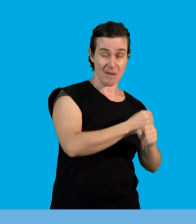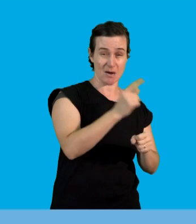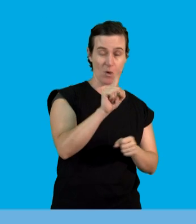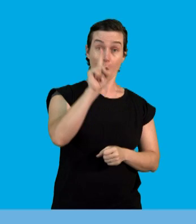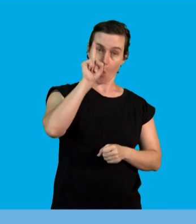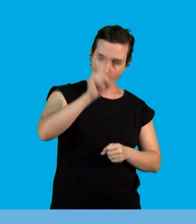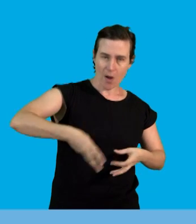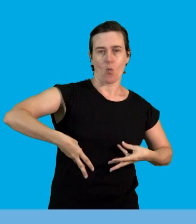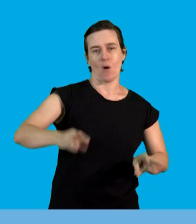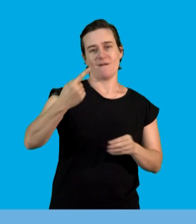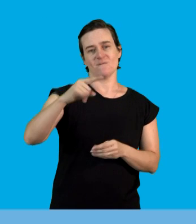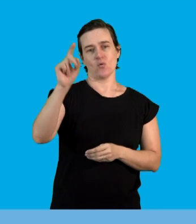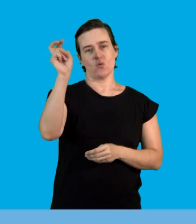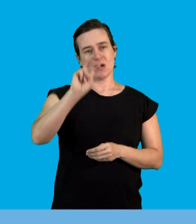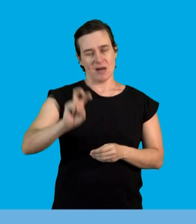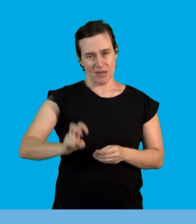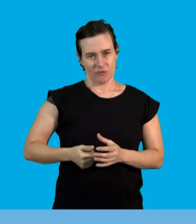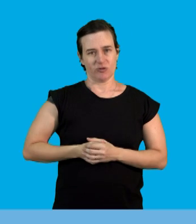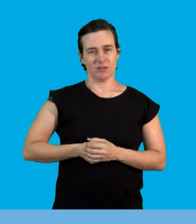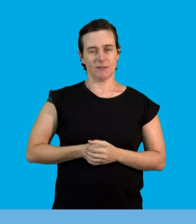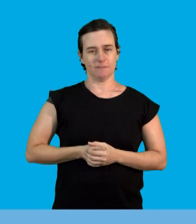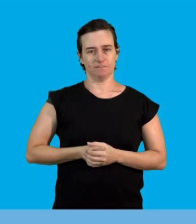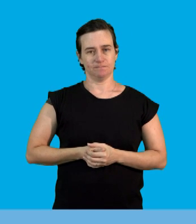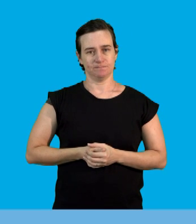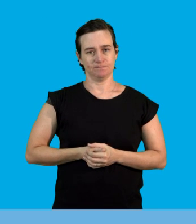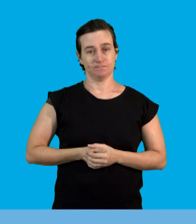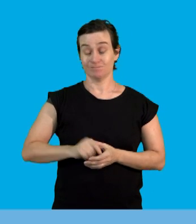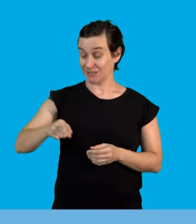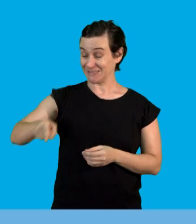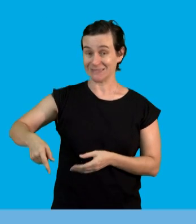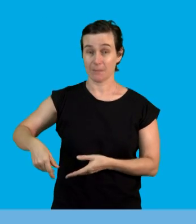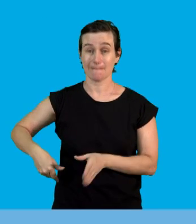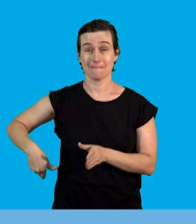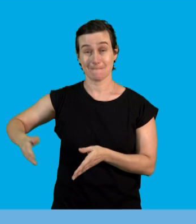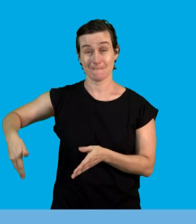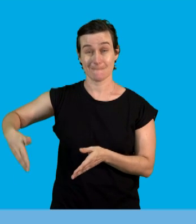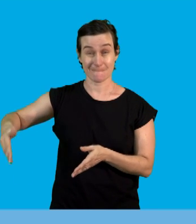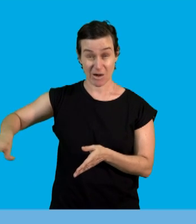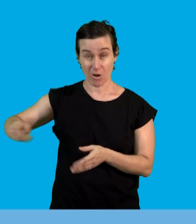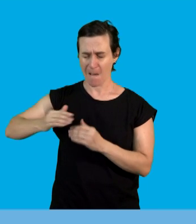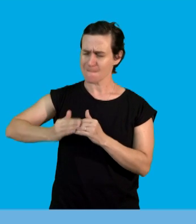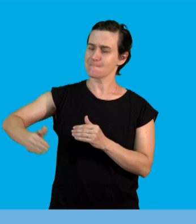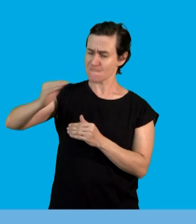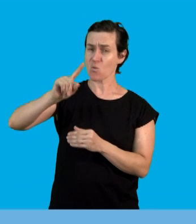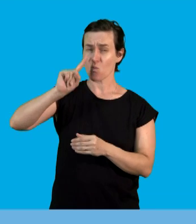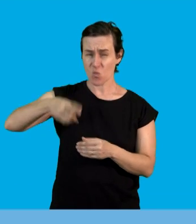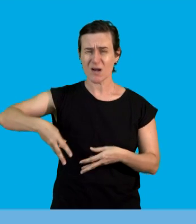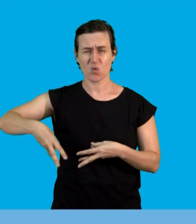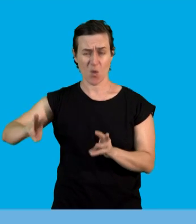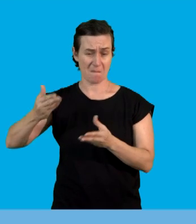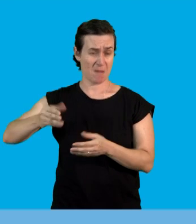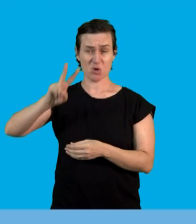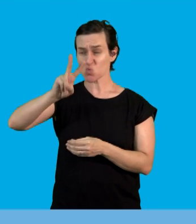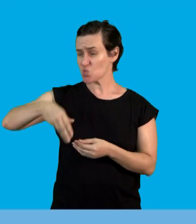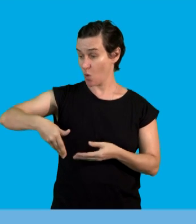in series, there's only just one pathway for the charges to take, whereas in parallel, there's more than one. There could be